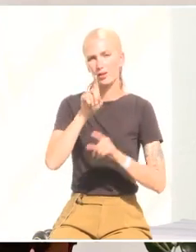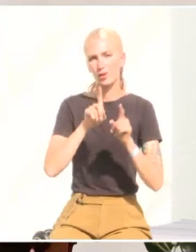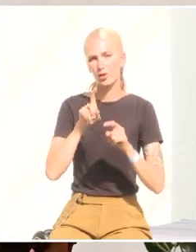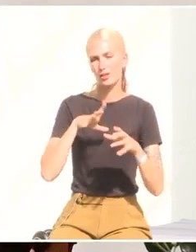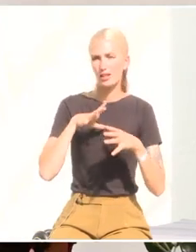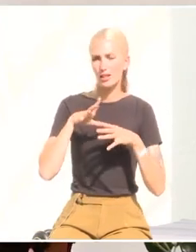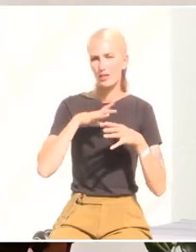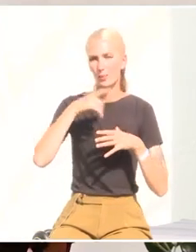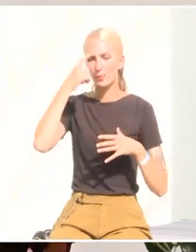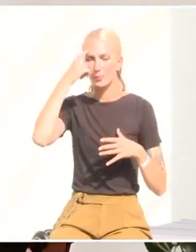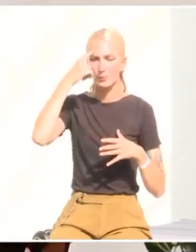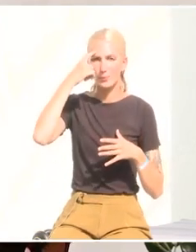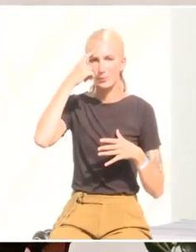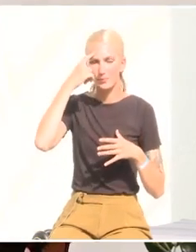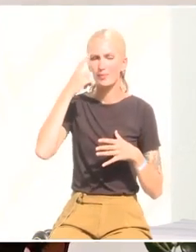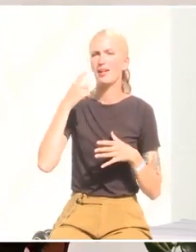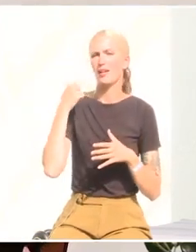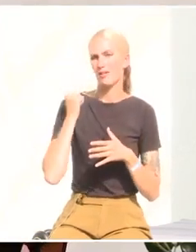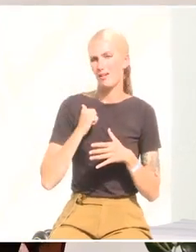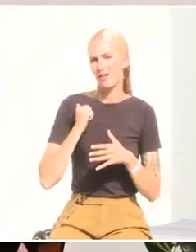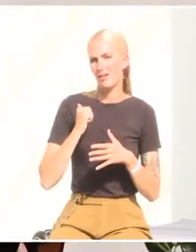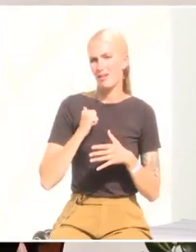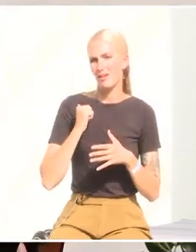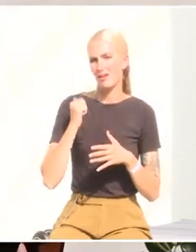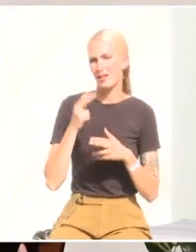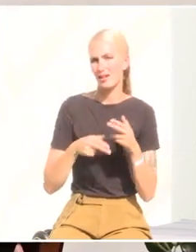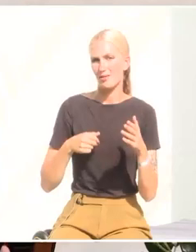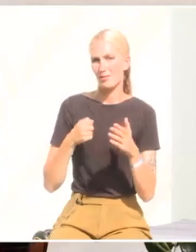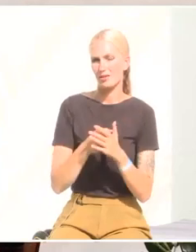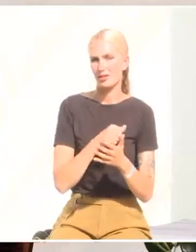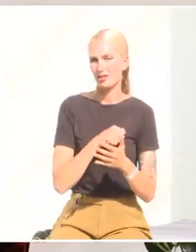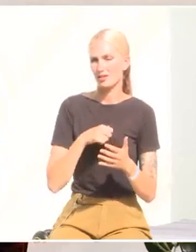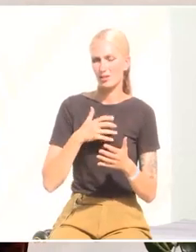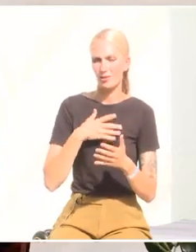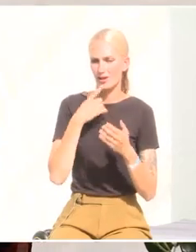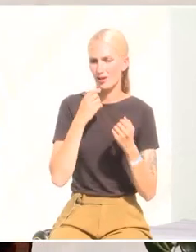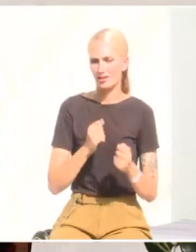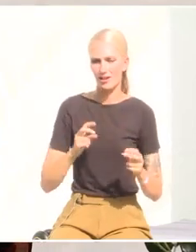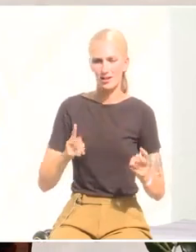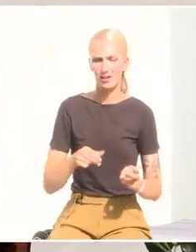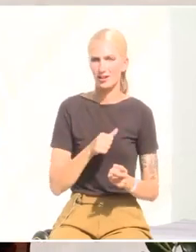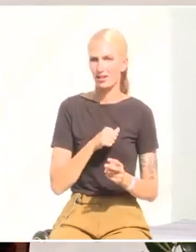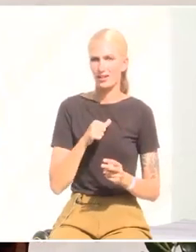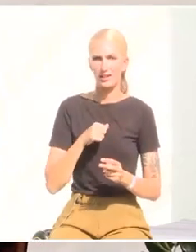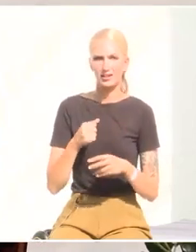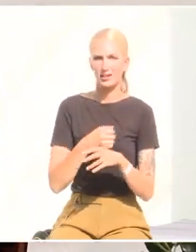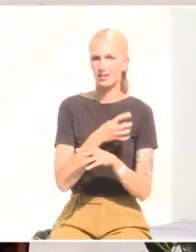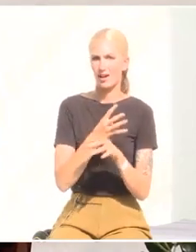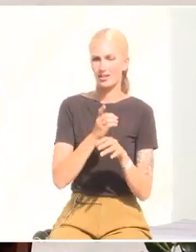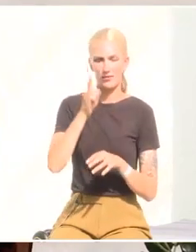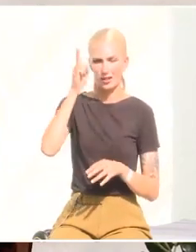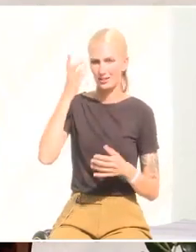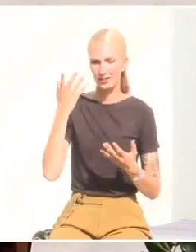and bear with us in the heat. I struggle myself. I'm from the Arctic, so this is a little too